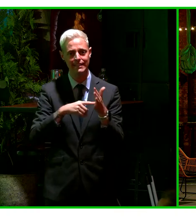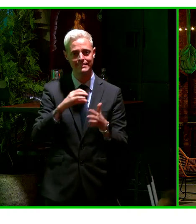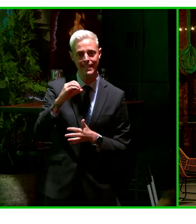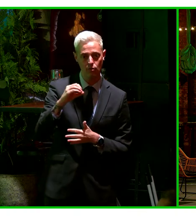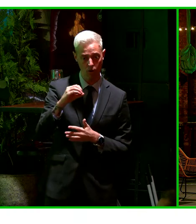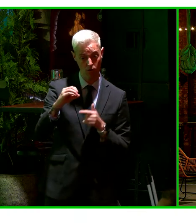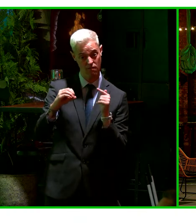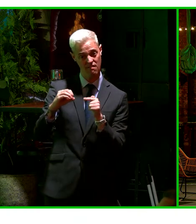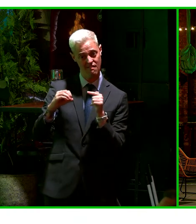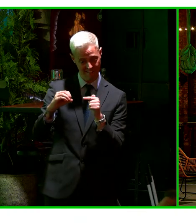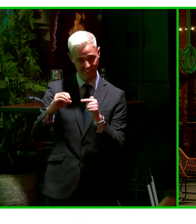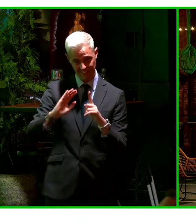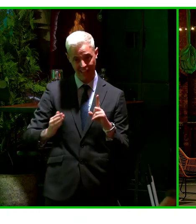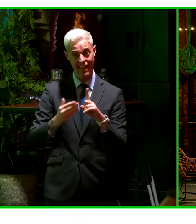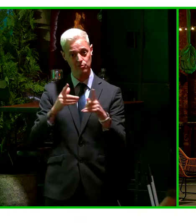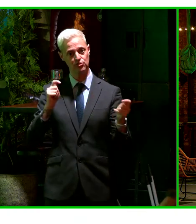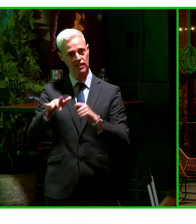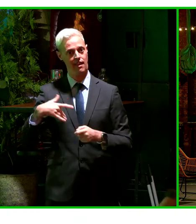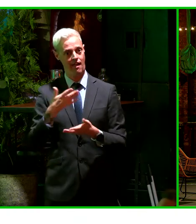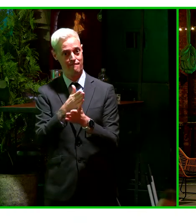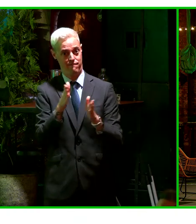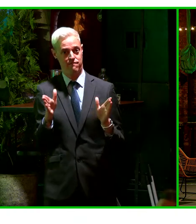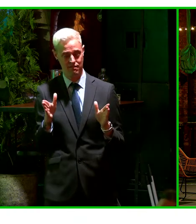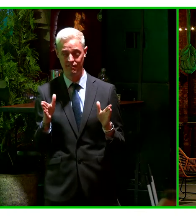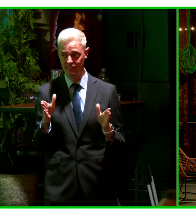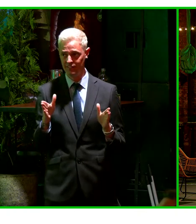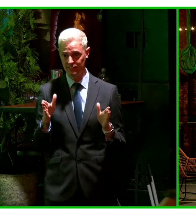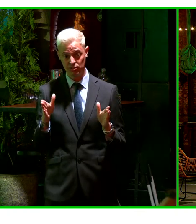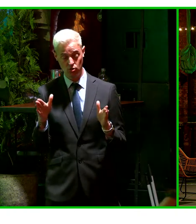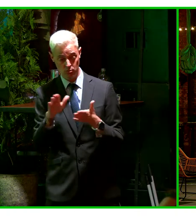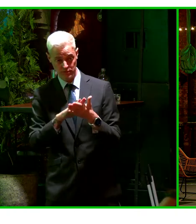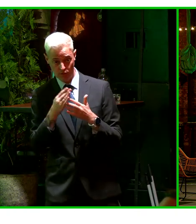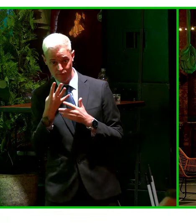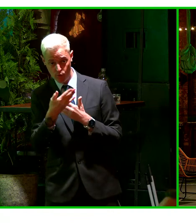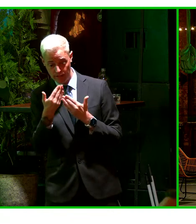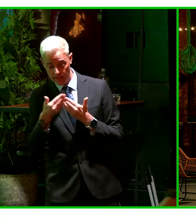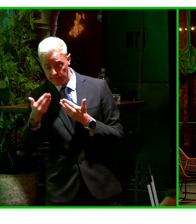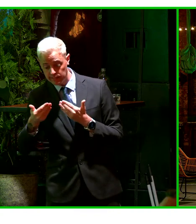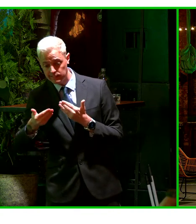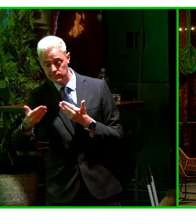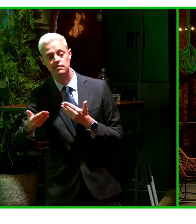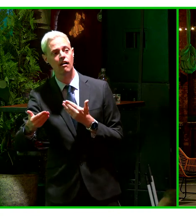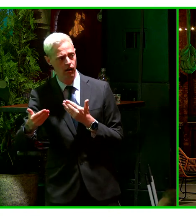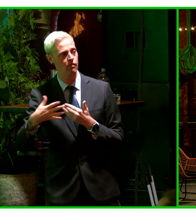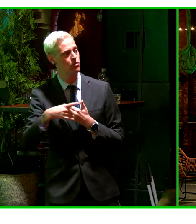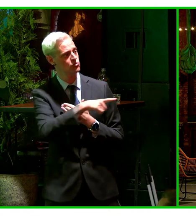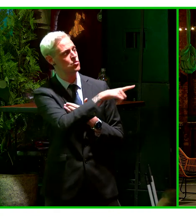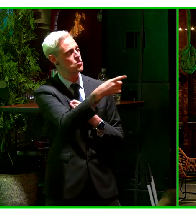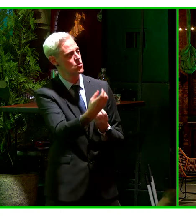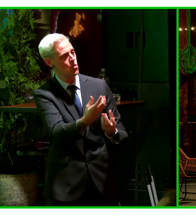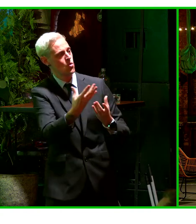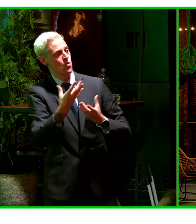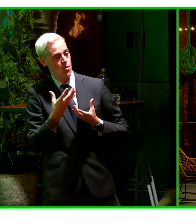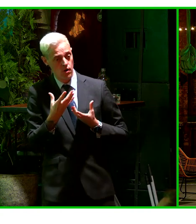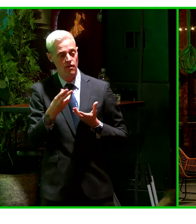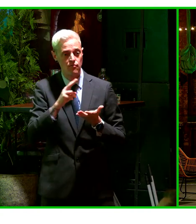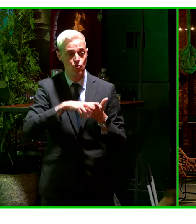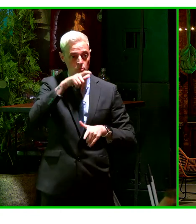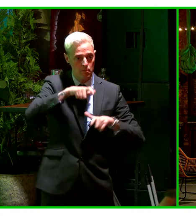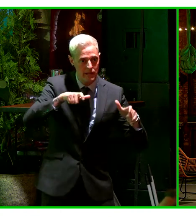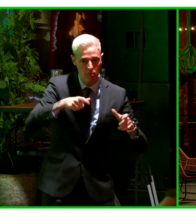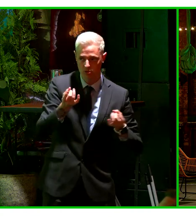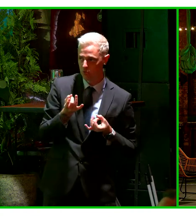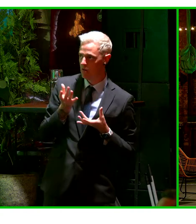week of COP has got to be all about that. 4 days to go. Let's kind of get voices of ordinary people into